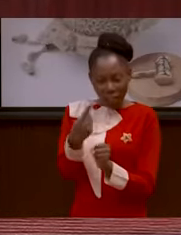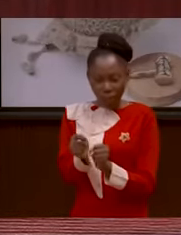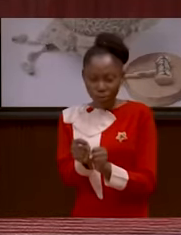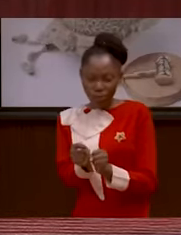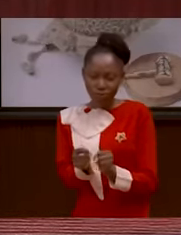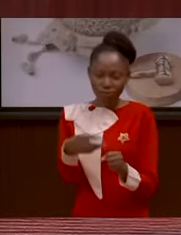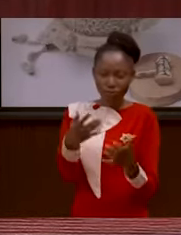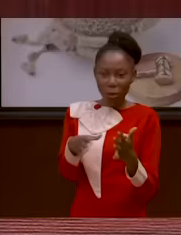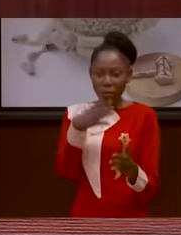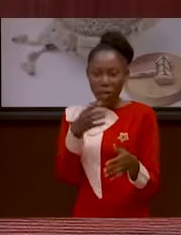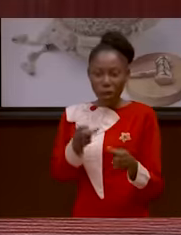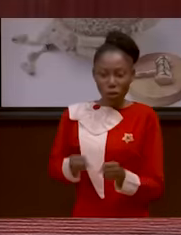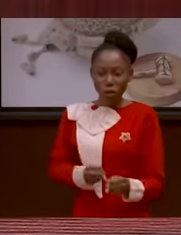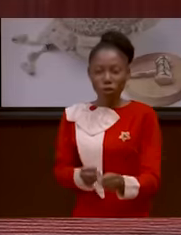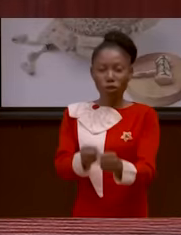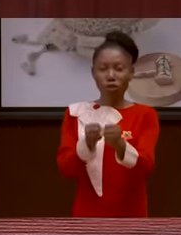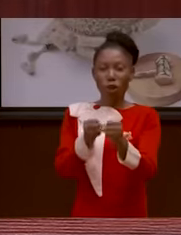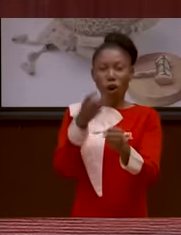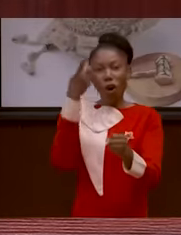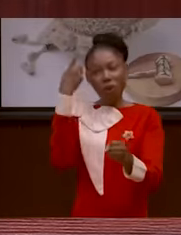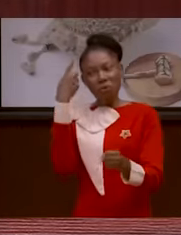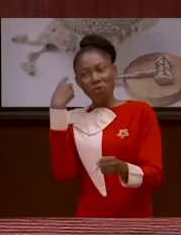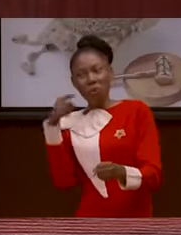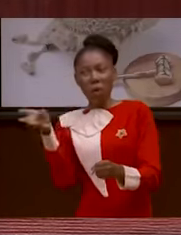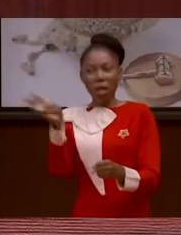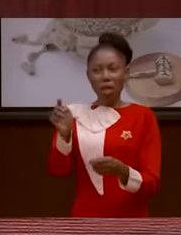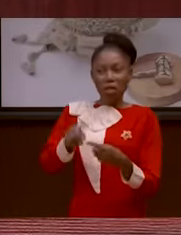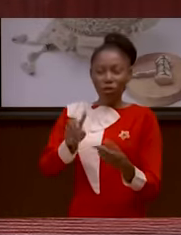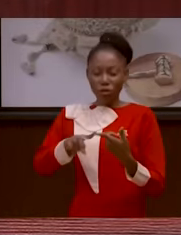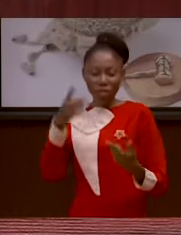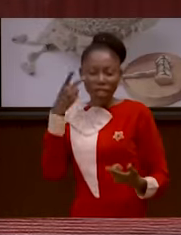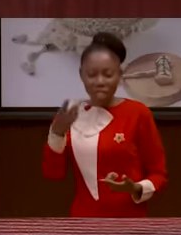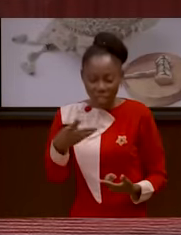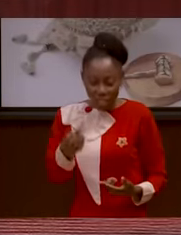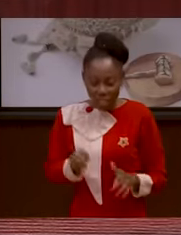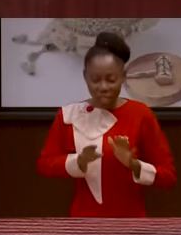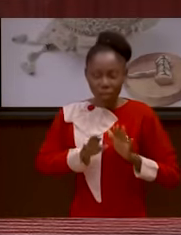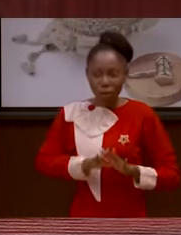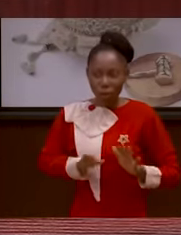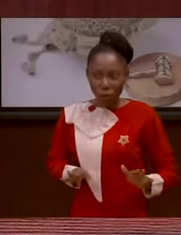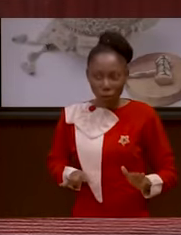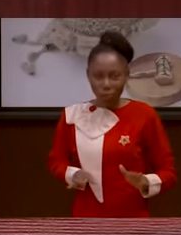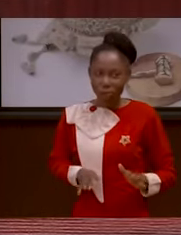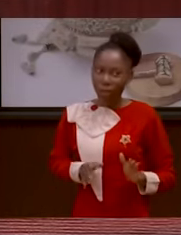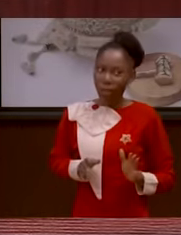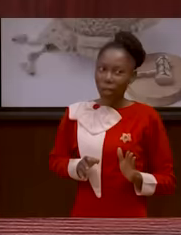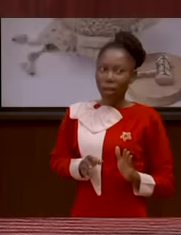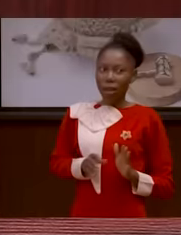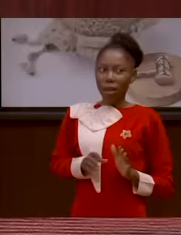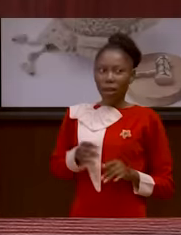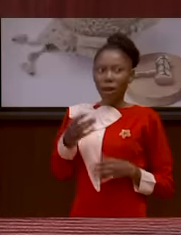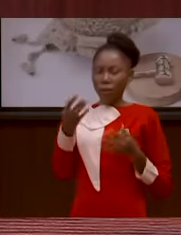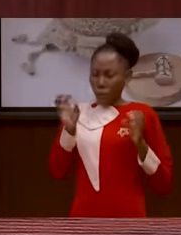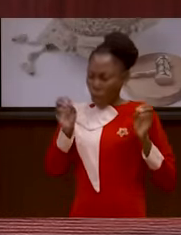you are having the children not to see each other correct? Or you think any position will change beyond that? You want to file